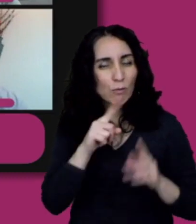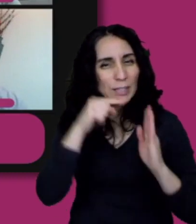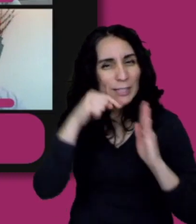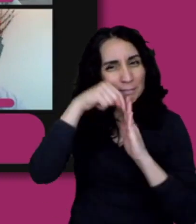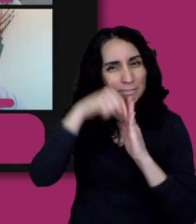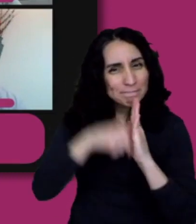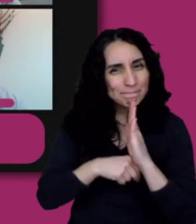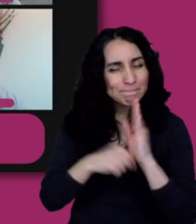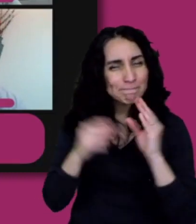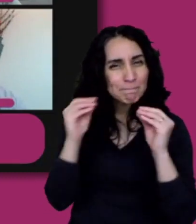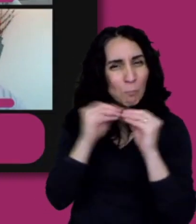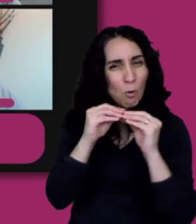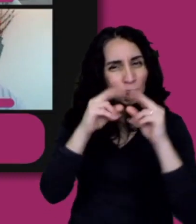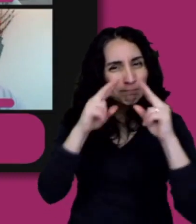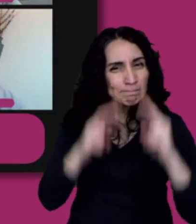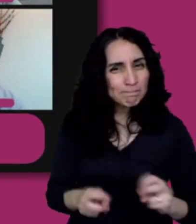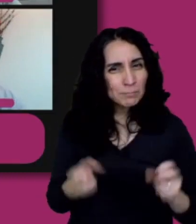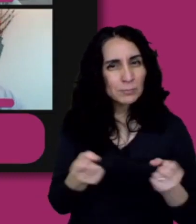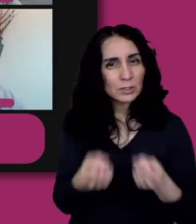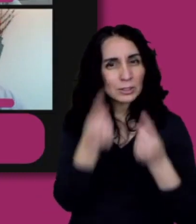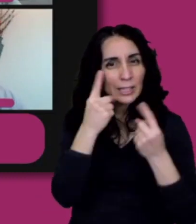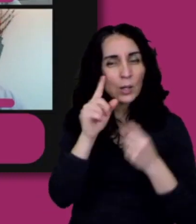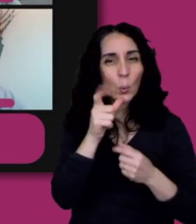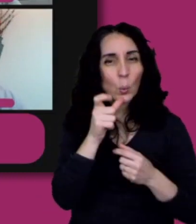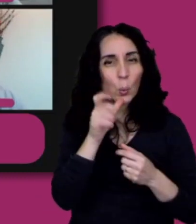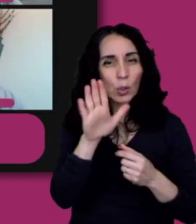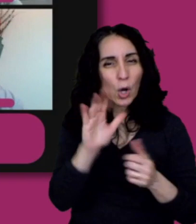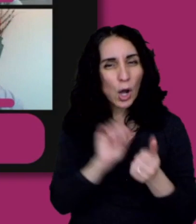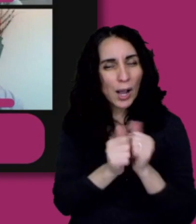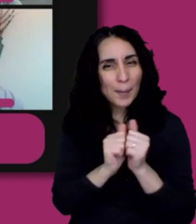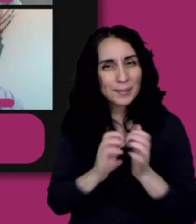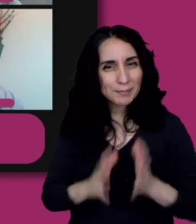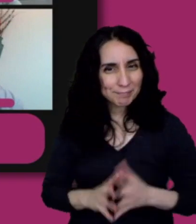way to help you get to really understanding who your competitor is.